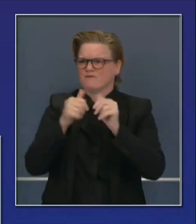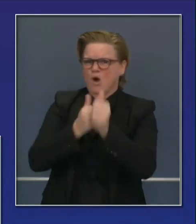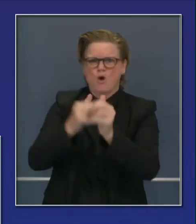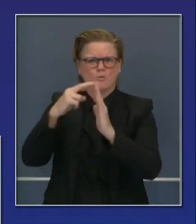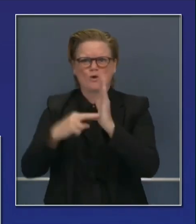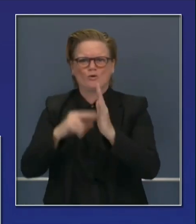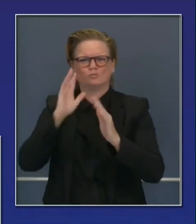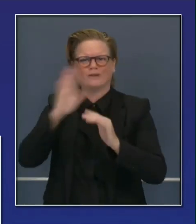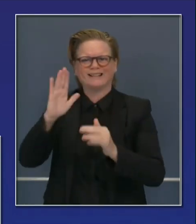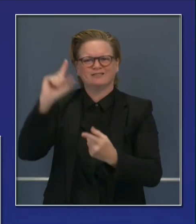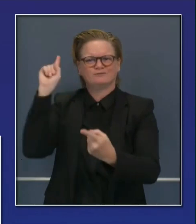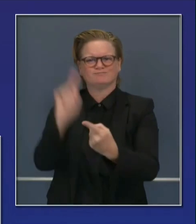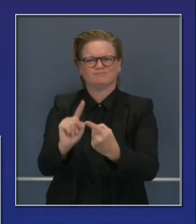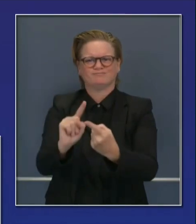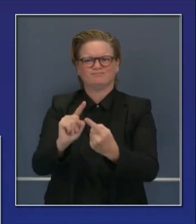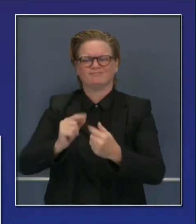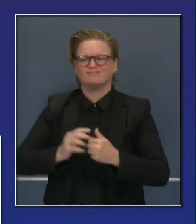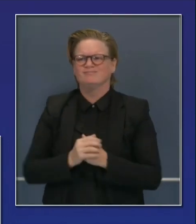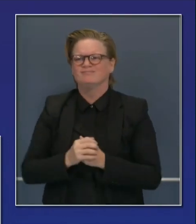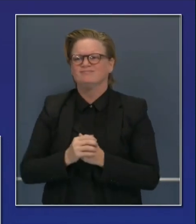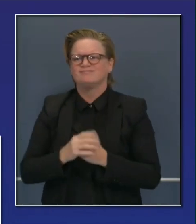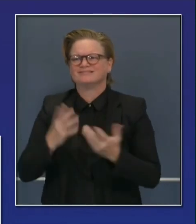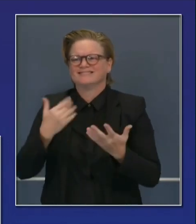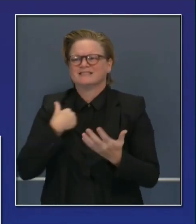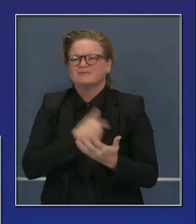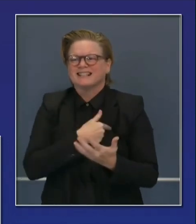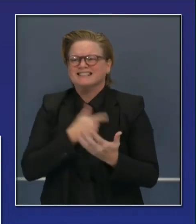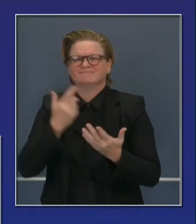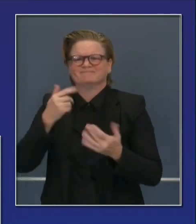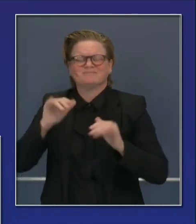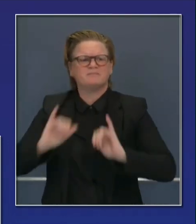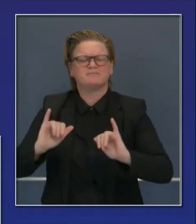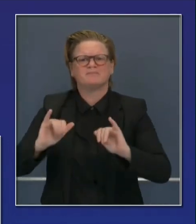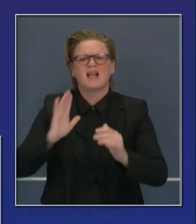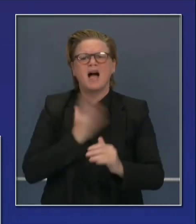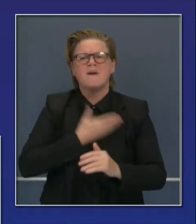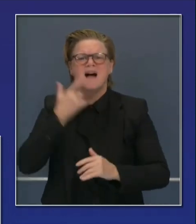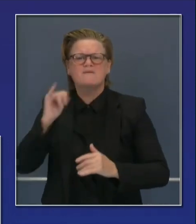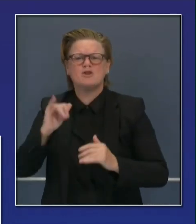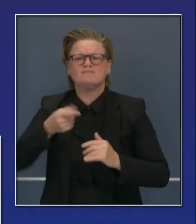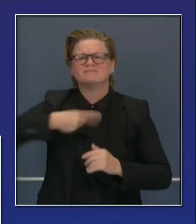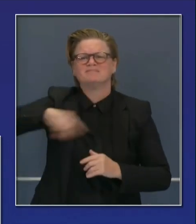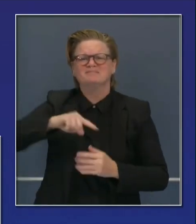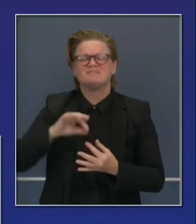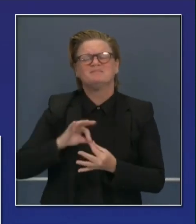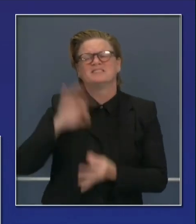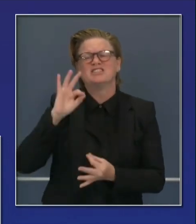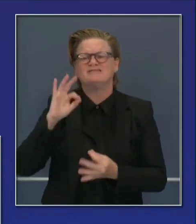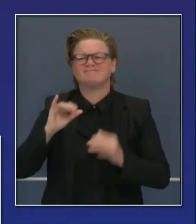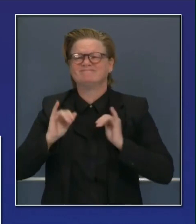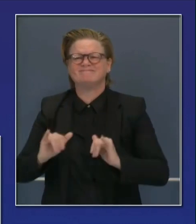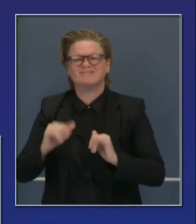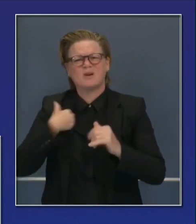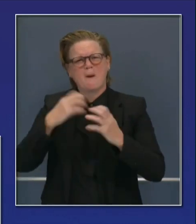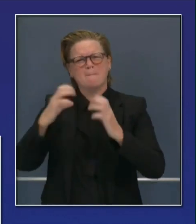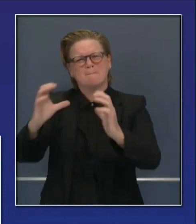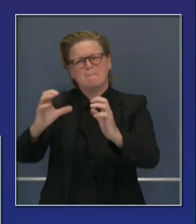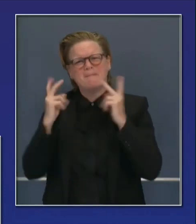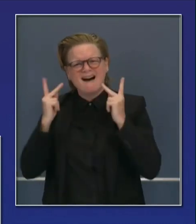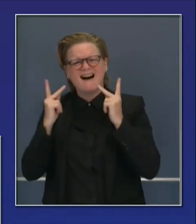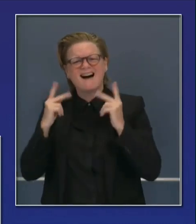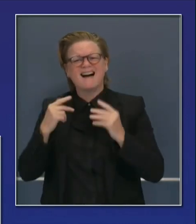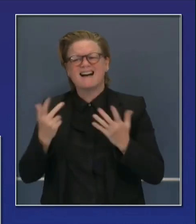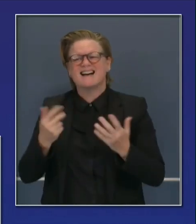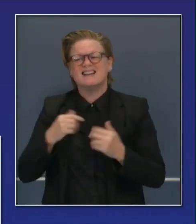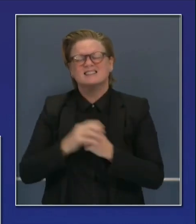that same spirit and that same capacity and make sure that we meet this